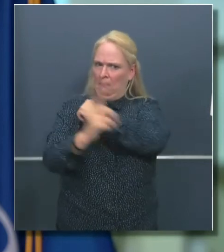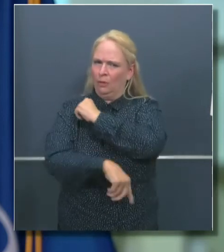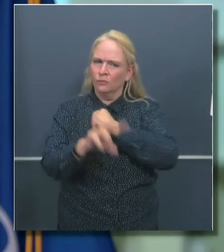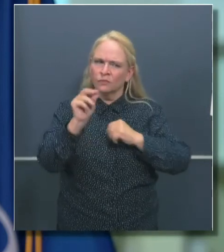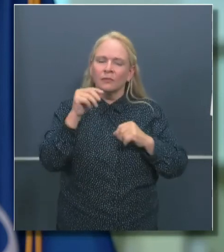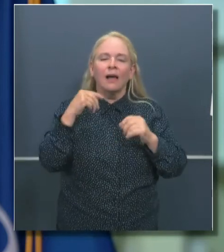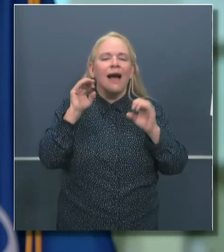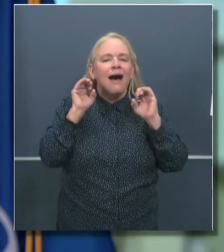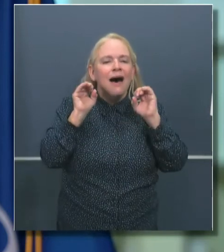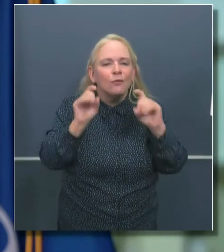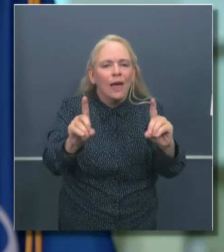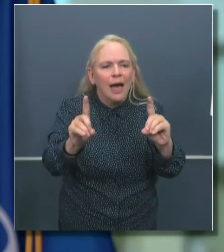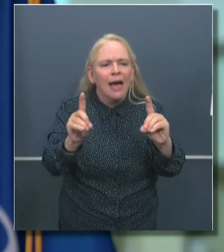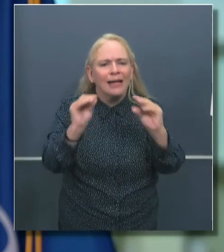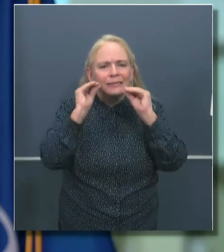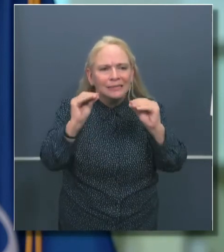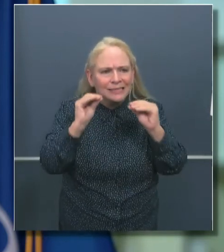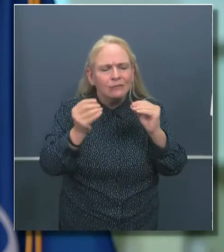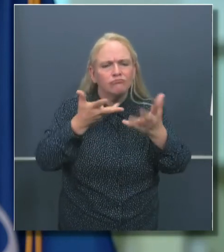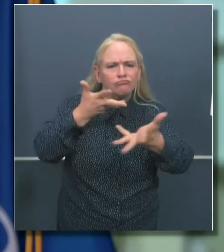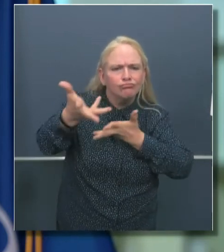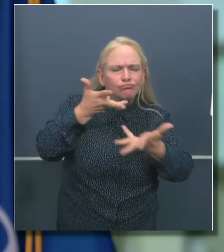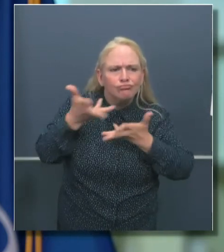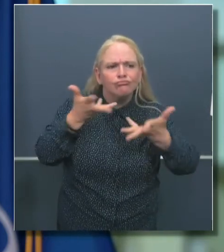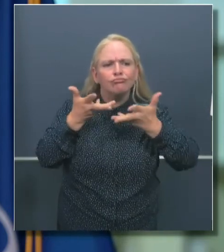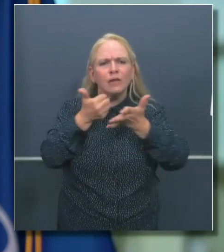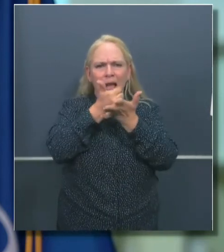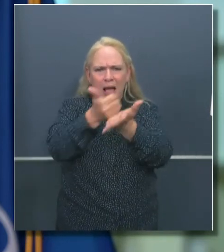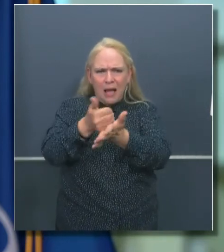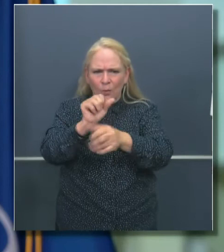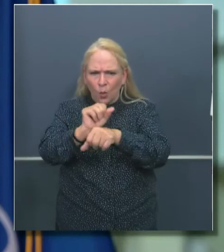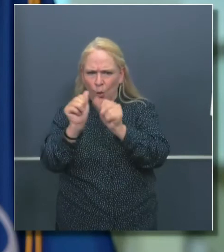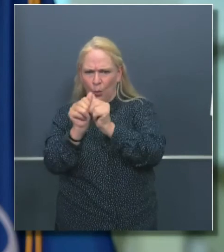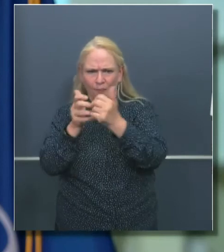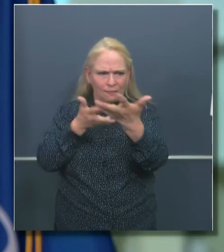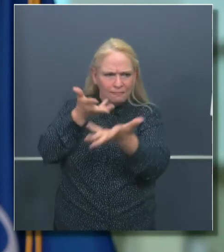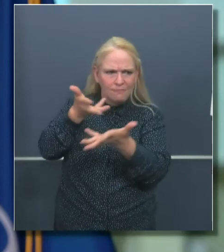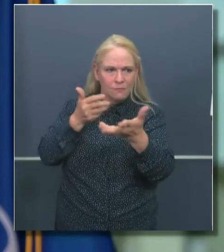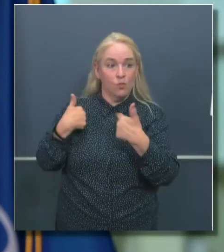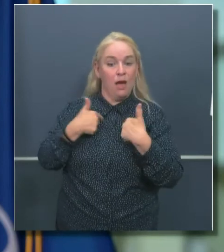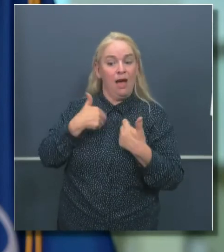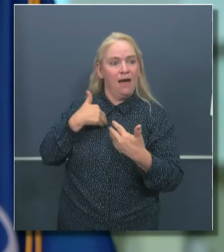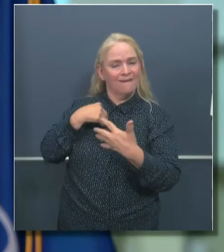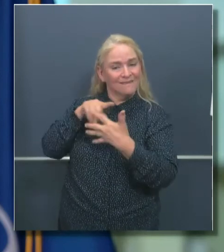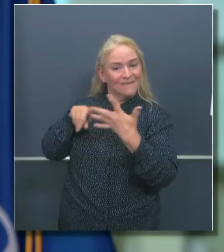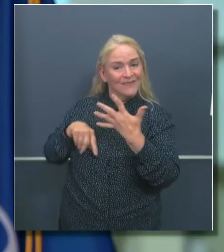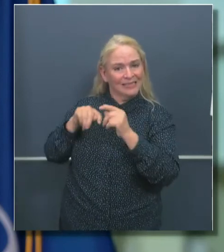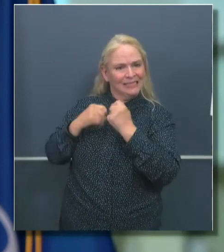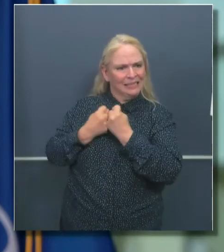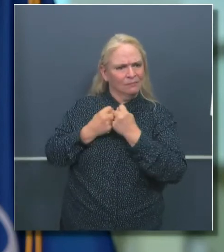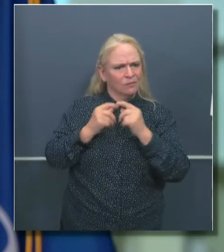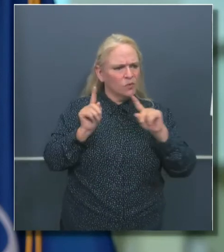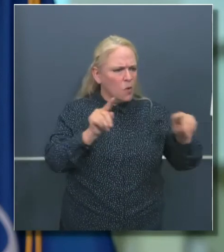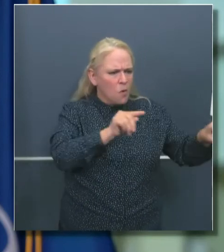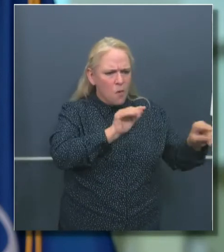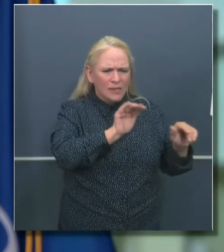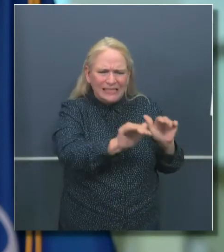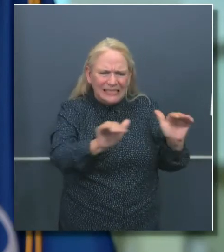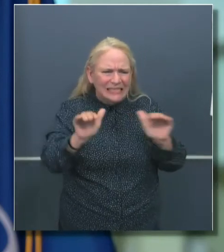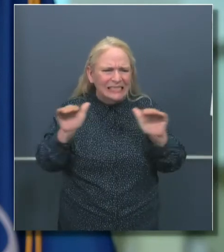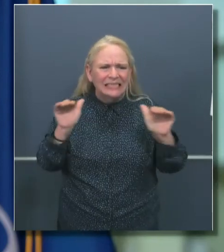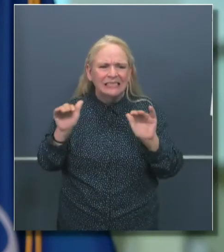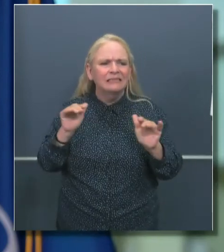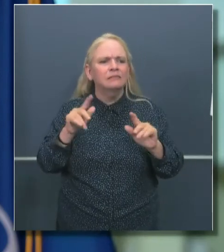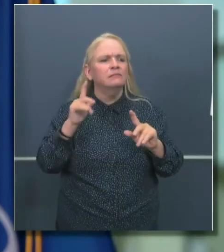and engagement to work through conditions. We've got these teams in 6 different regions in the state. They're targeting enforcement based